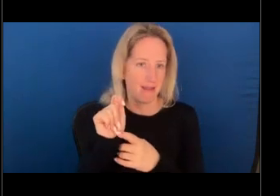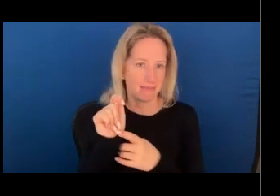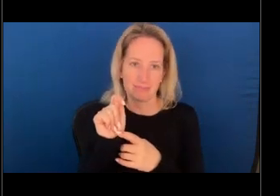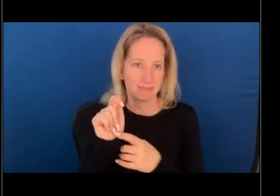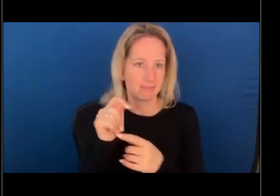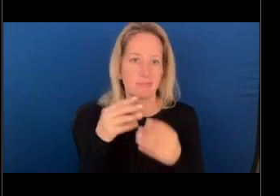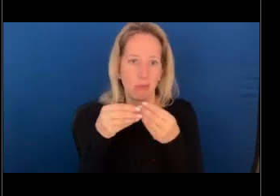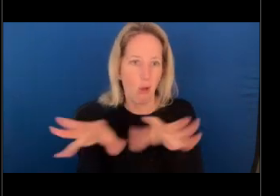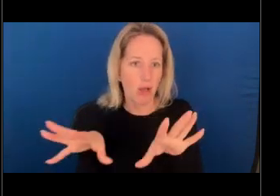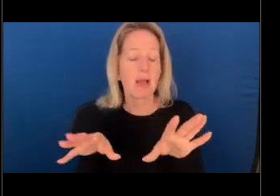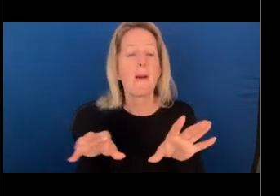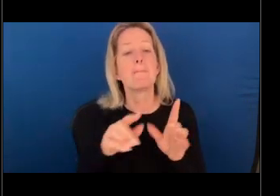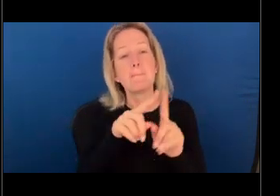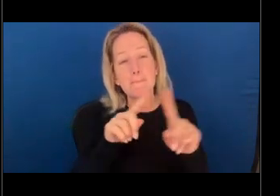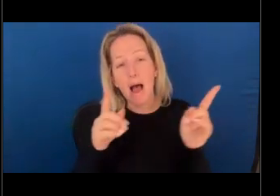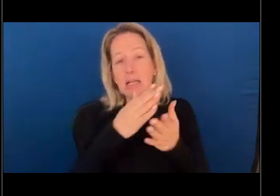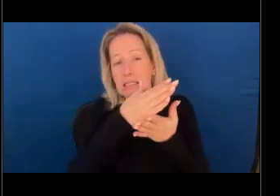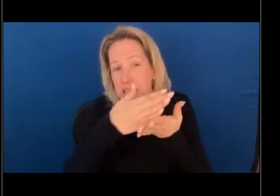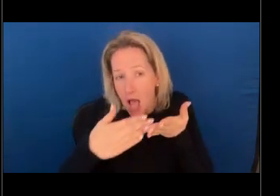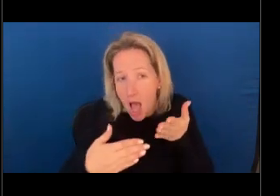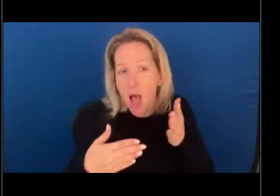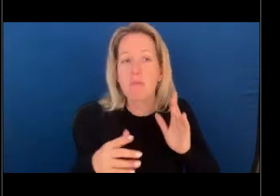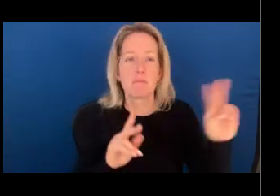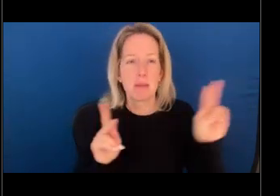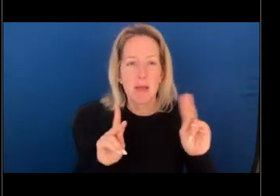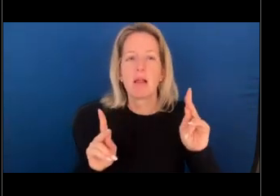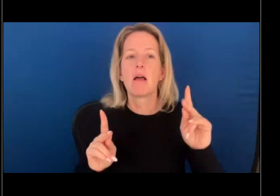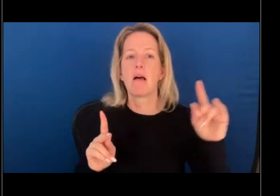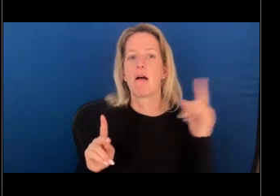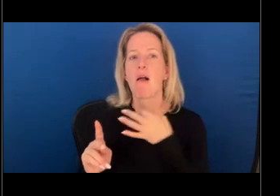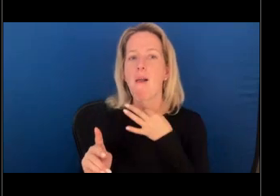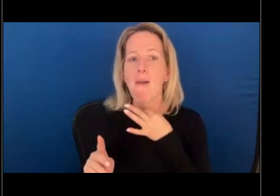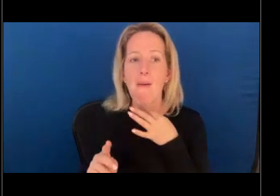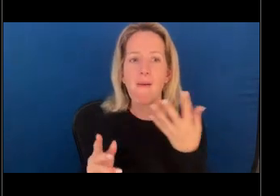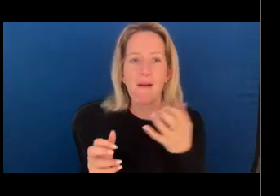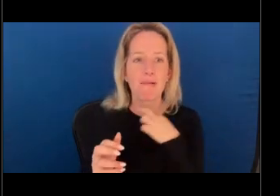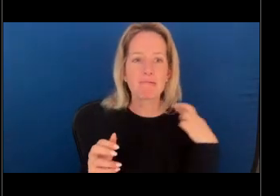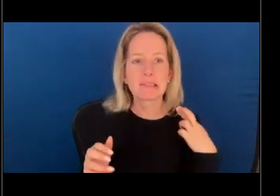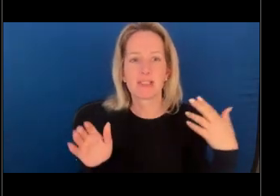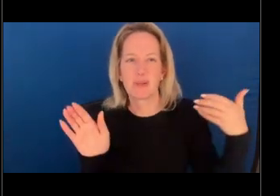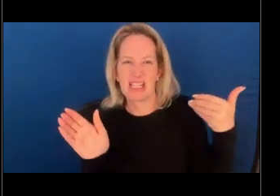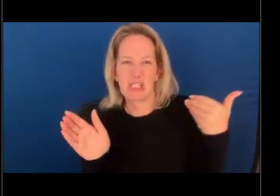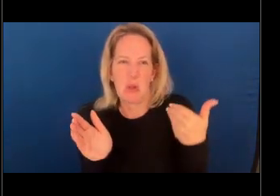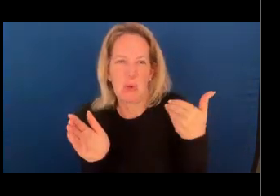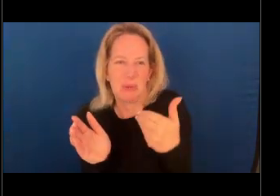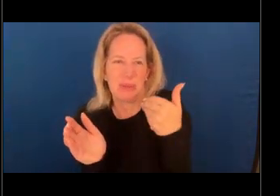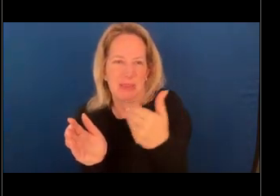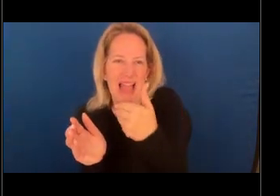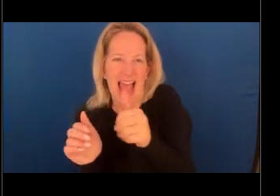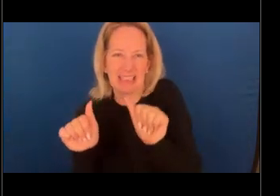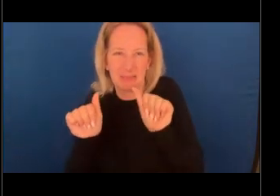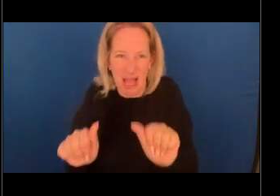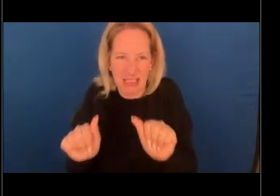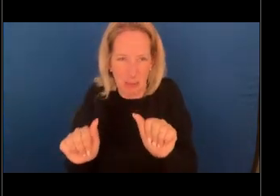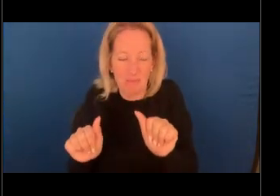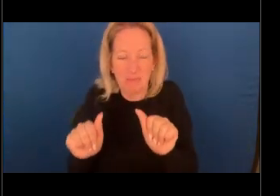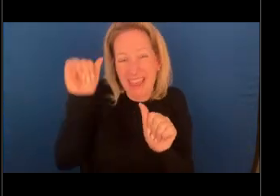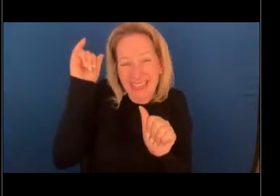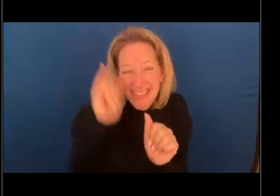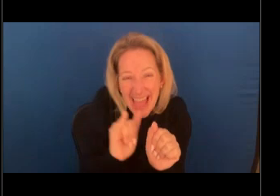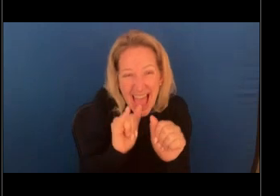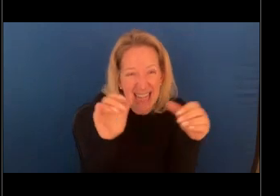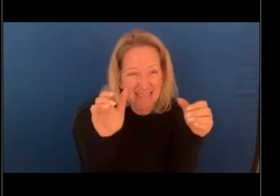that engages in that risk-taking behavior of getting as close to the shipwreck as possible. And it is that small sliver of the community that we need to reach